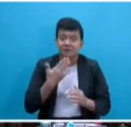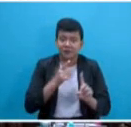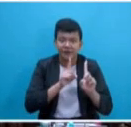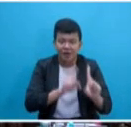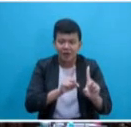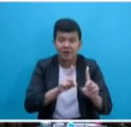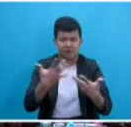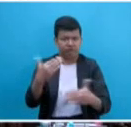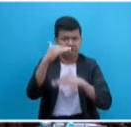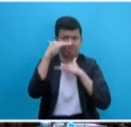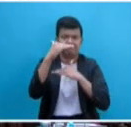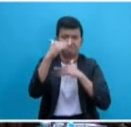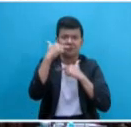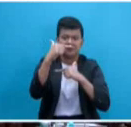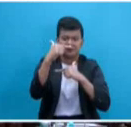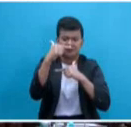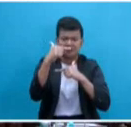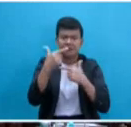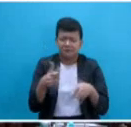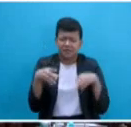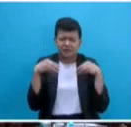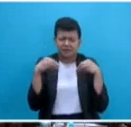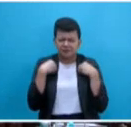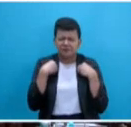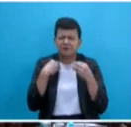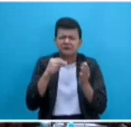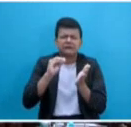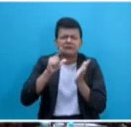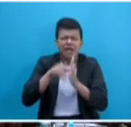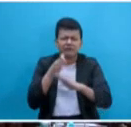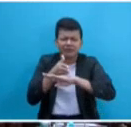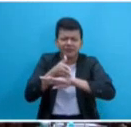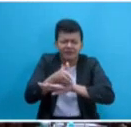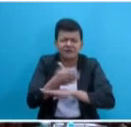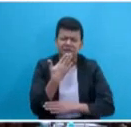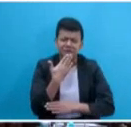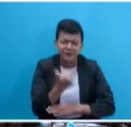into account, but strictly the batting order is there.